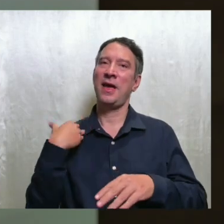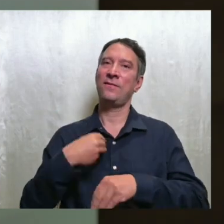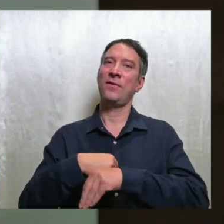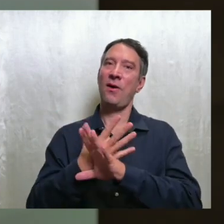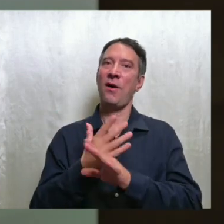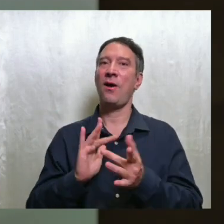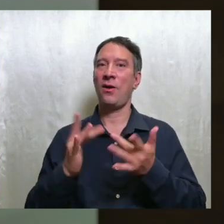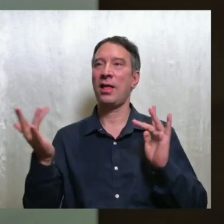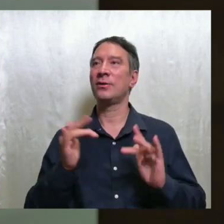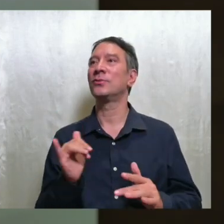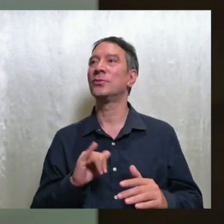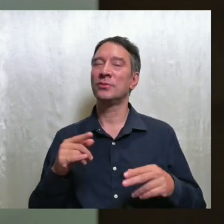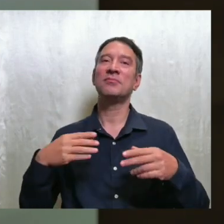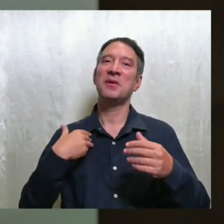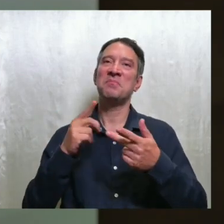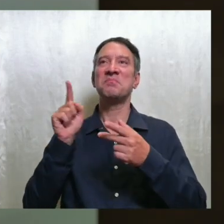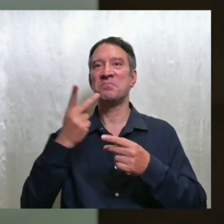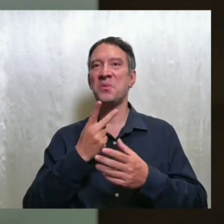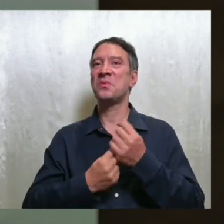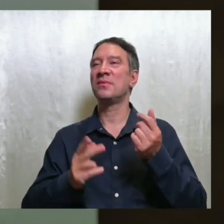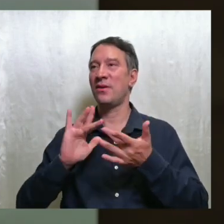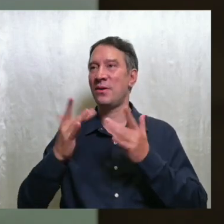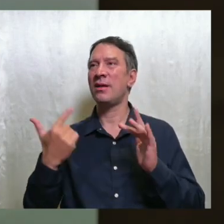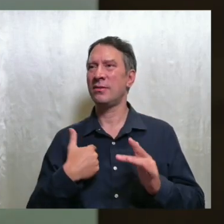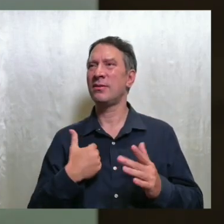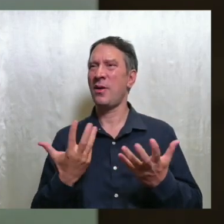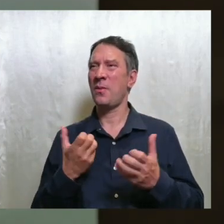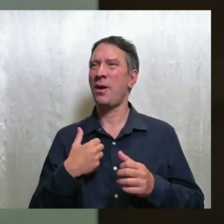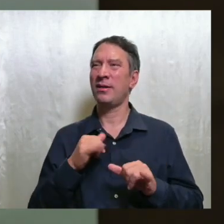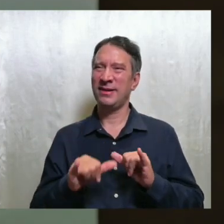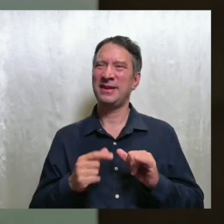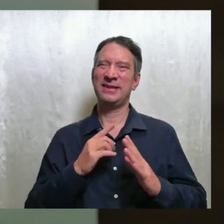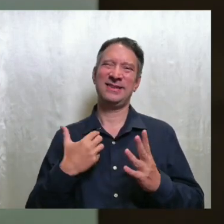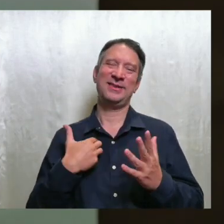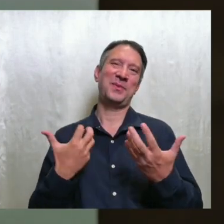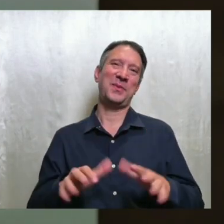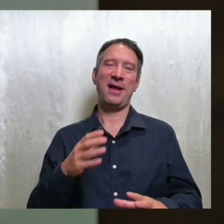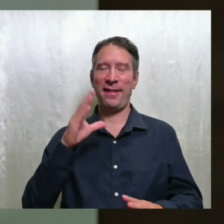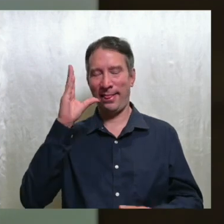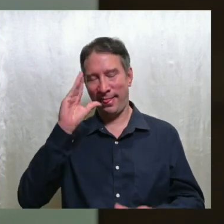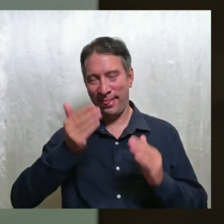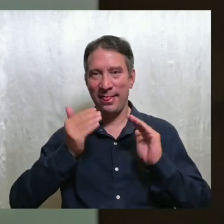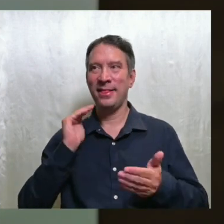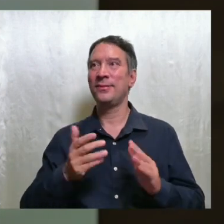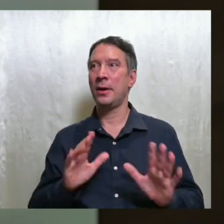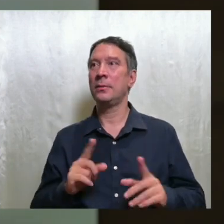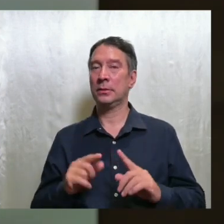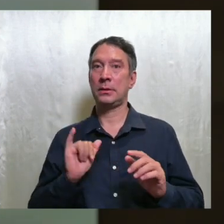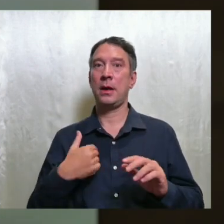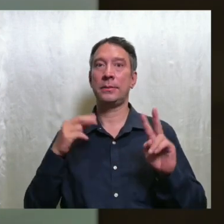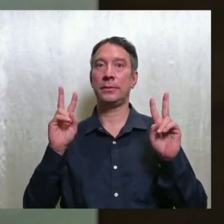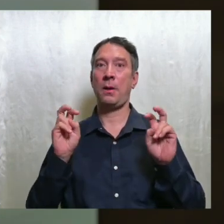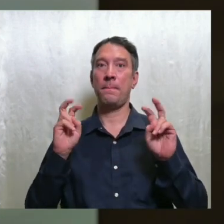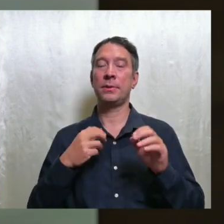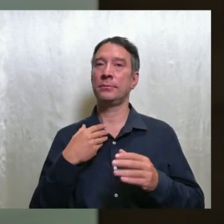last presentation for this session. So my discussion will revolve around the platform that Hani